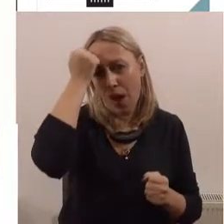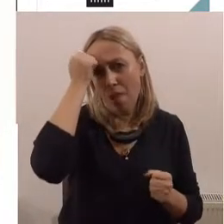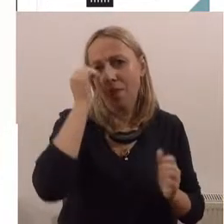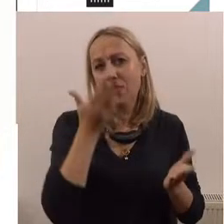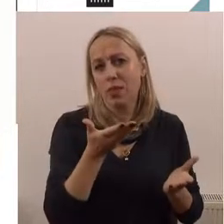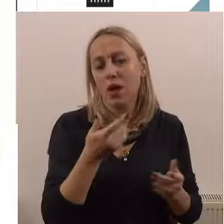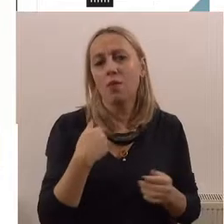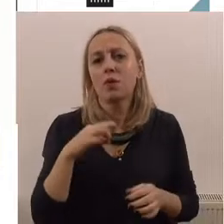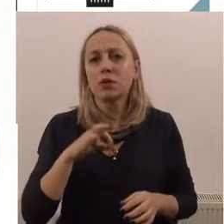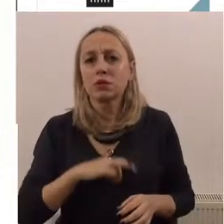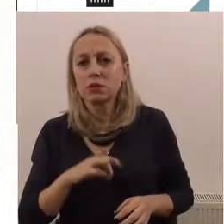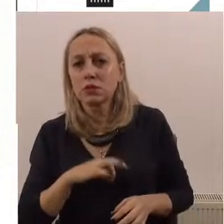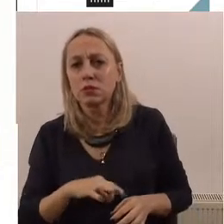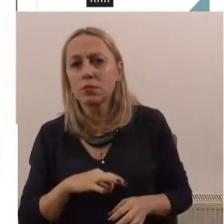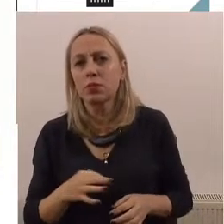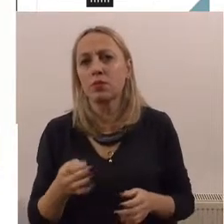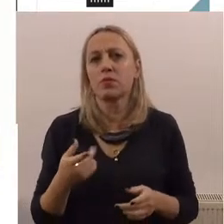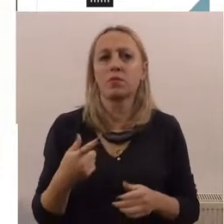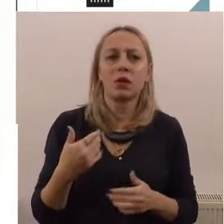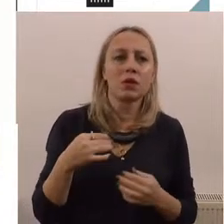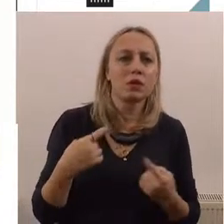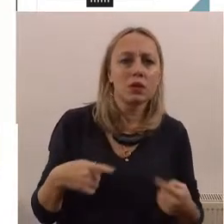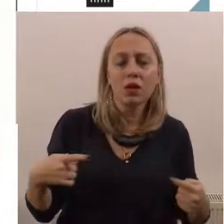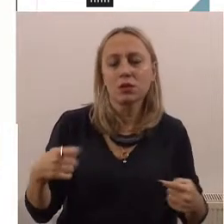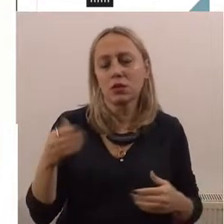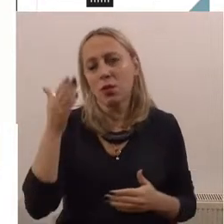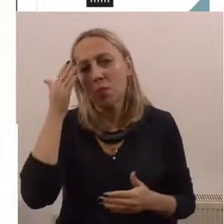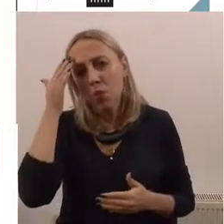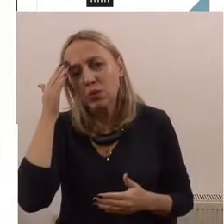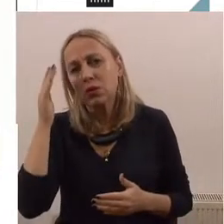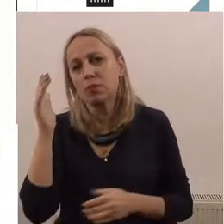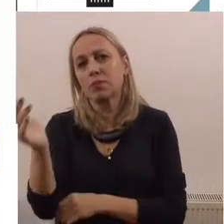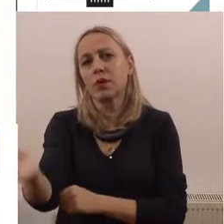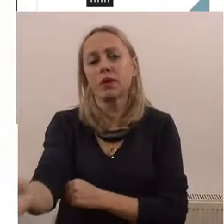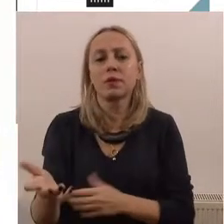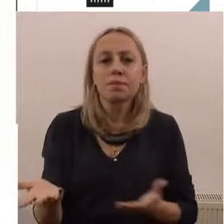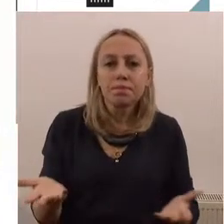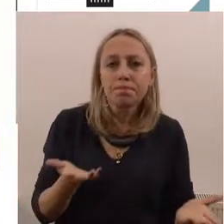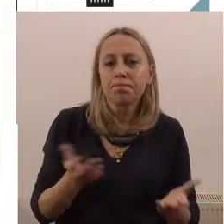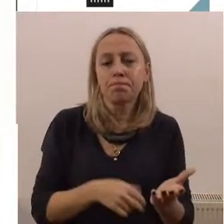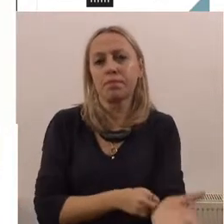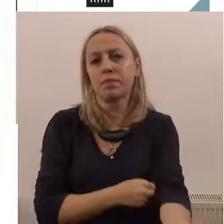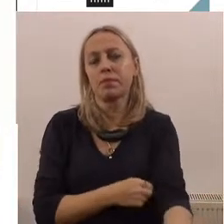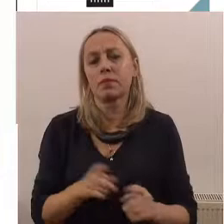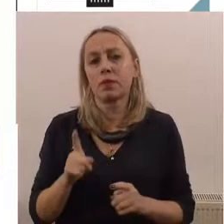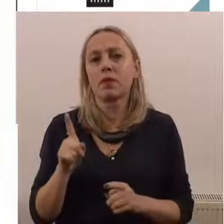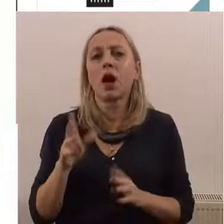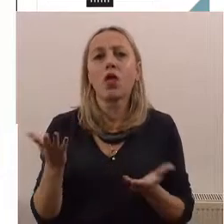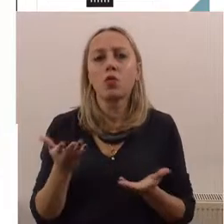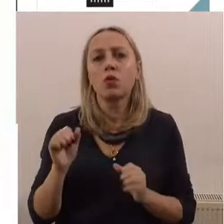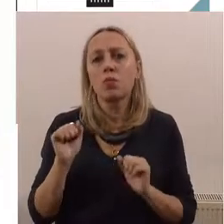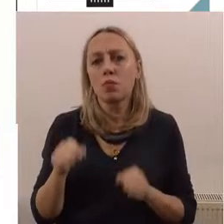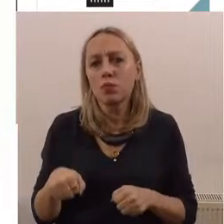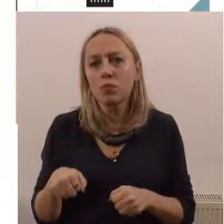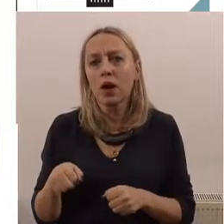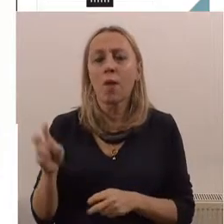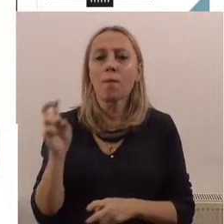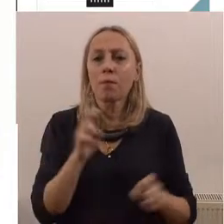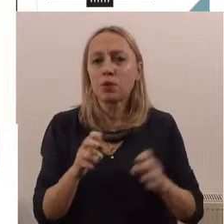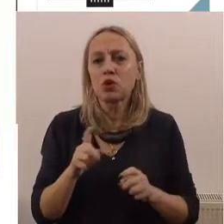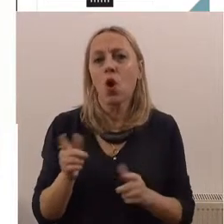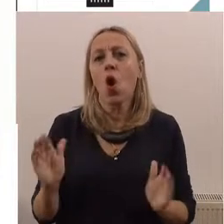are forbidden at the moment for the sake of heritage preservation, so we use